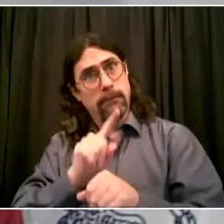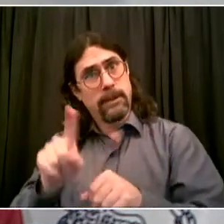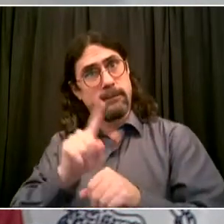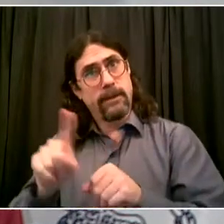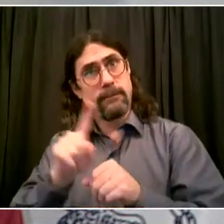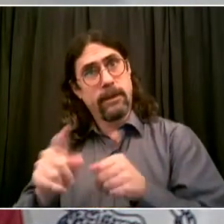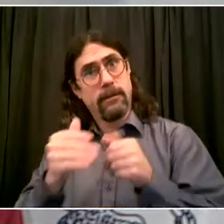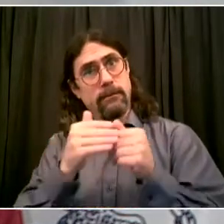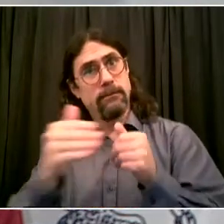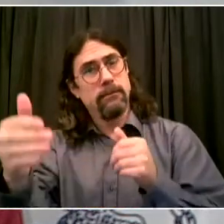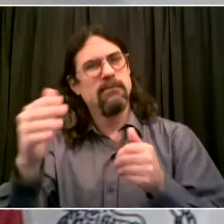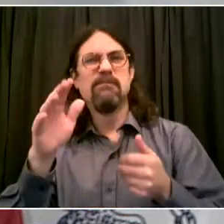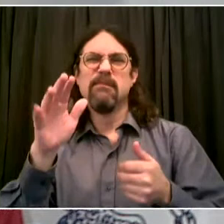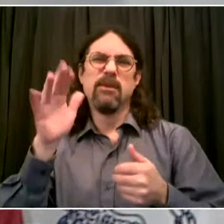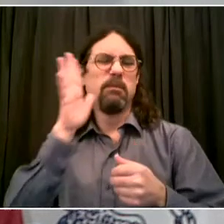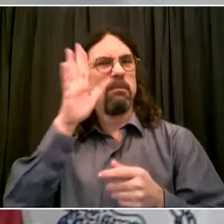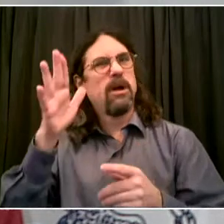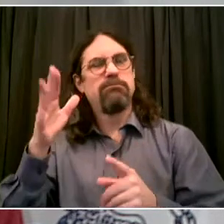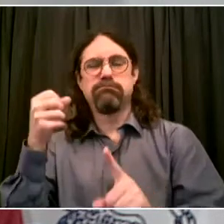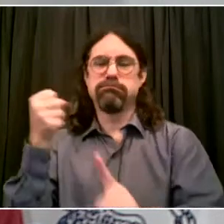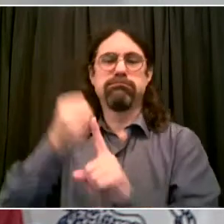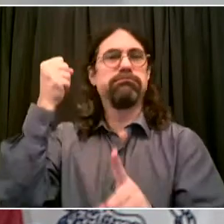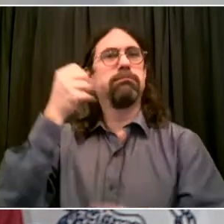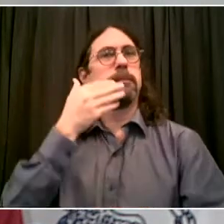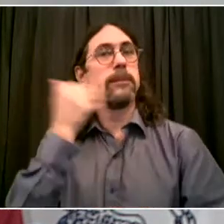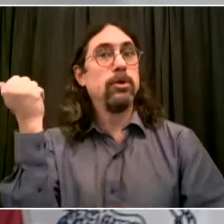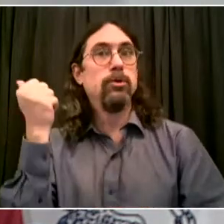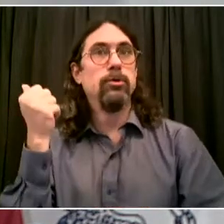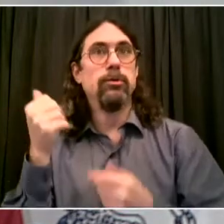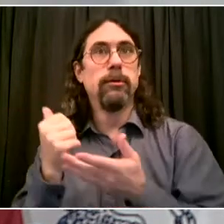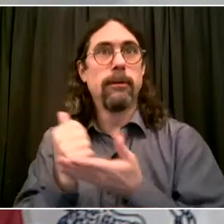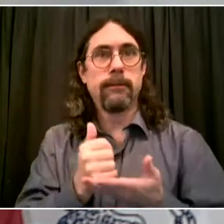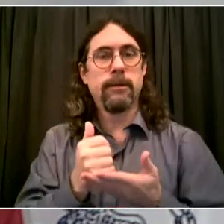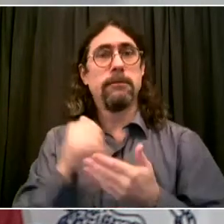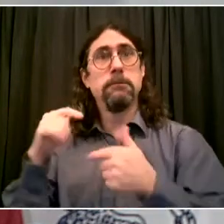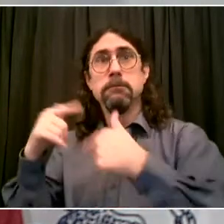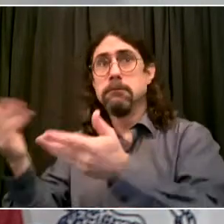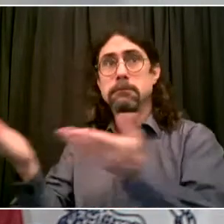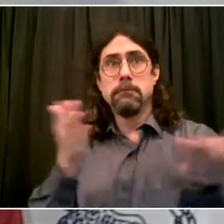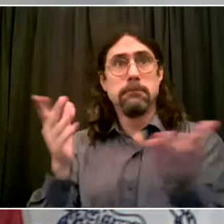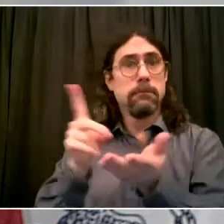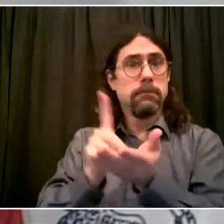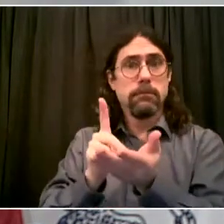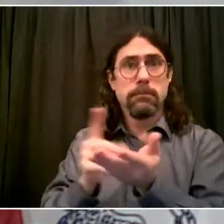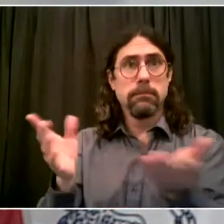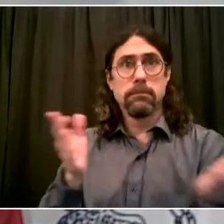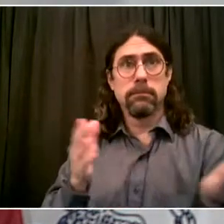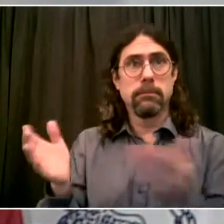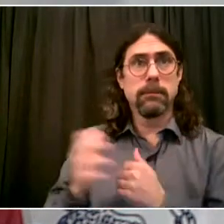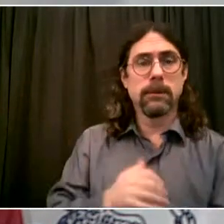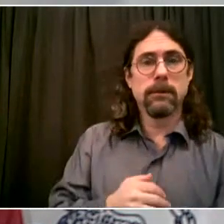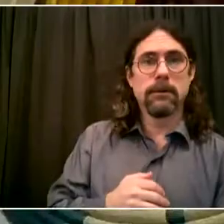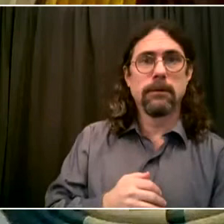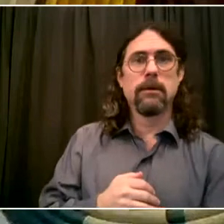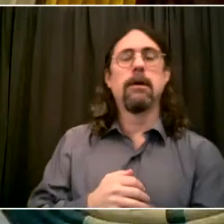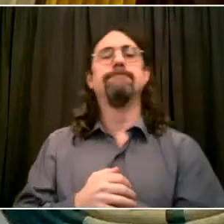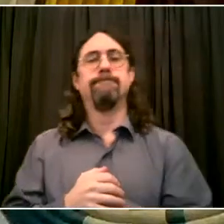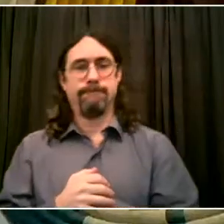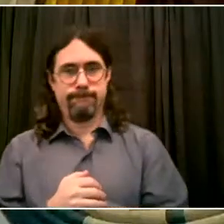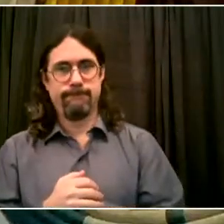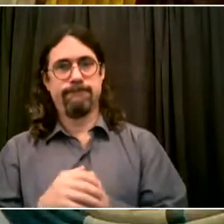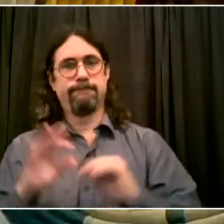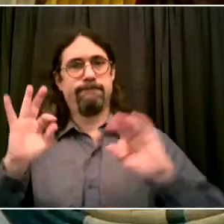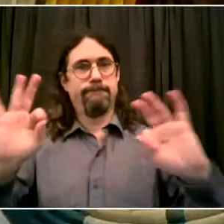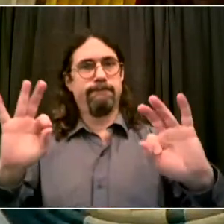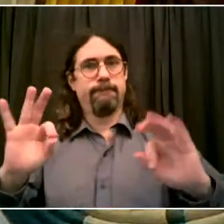question? Great. Thank you very much for the question, because this gets to, a lot of the issues that the mayor has just talked about, which